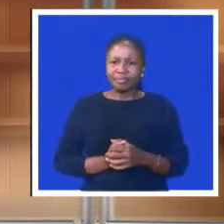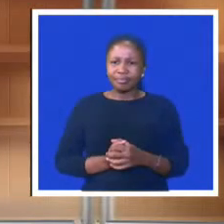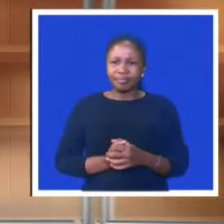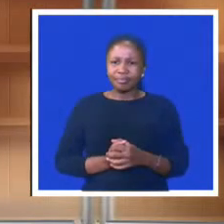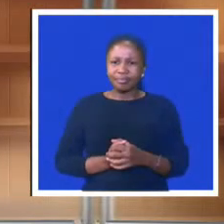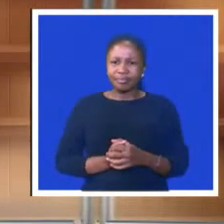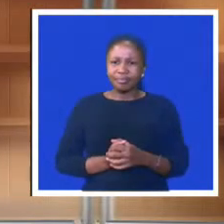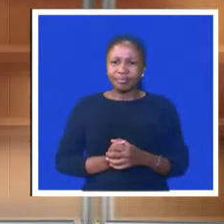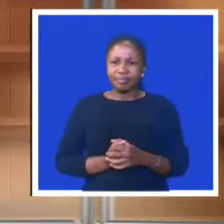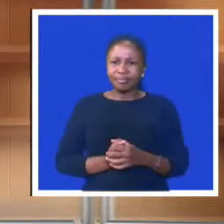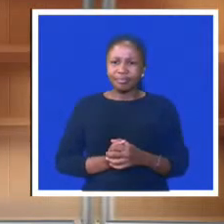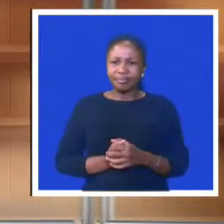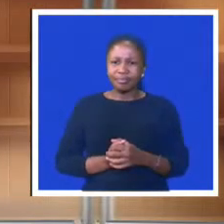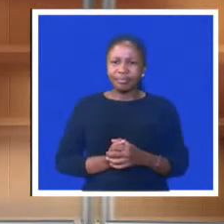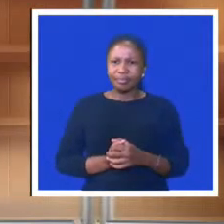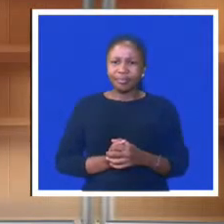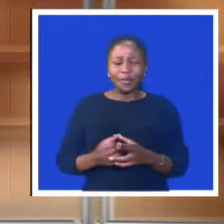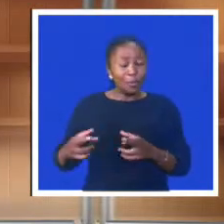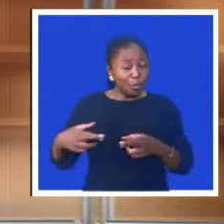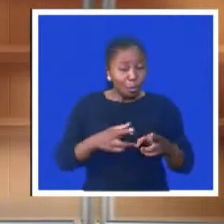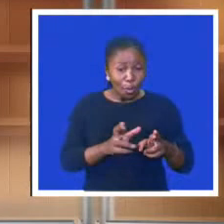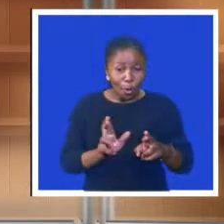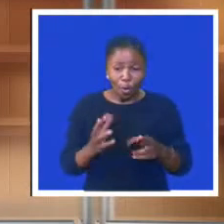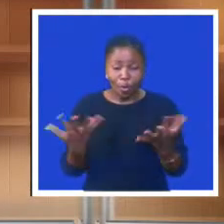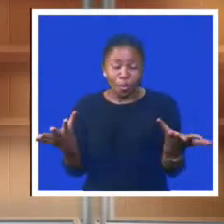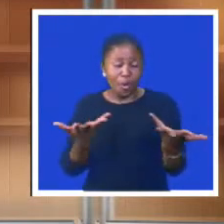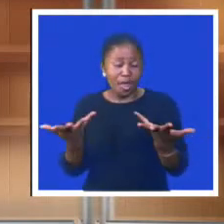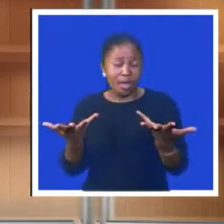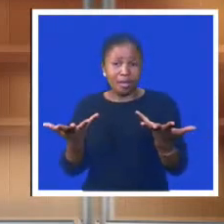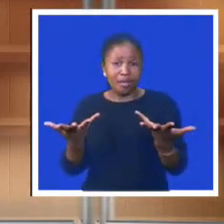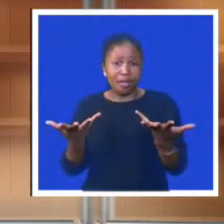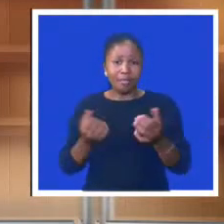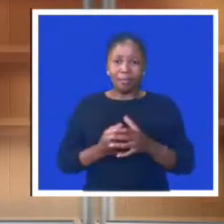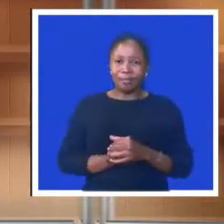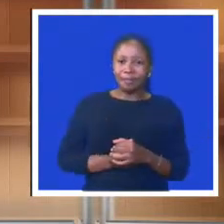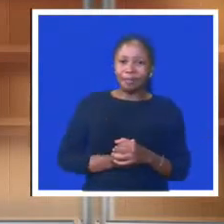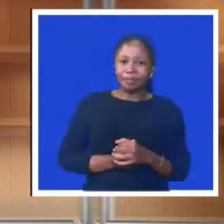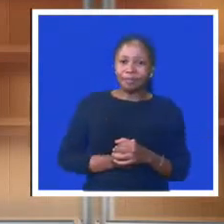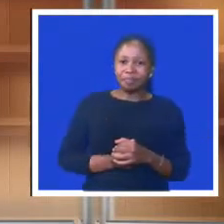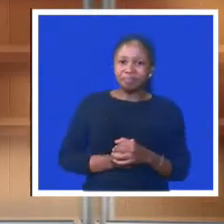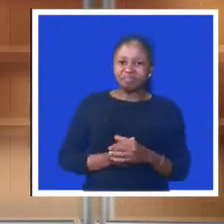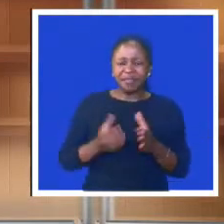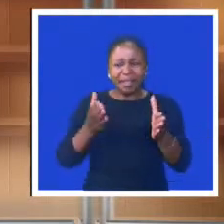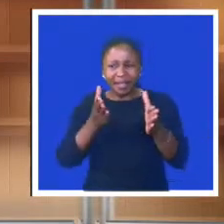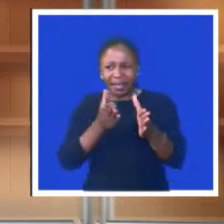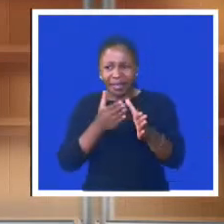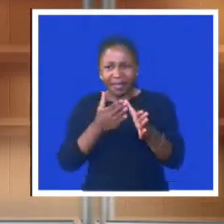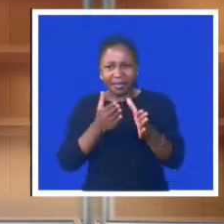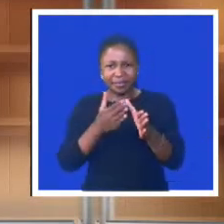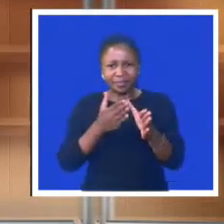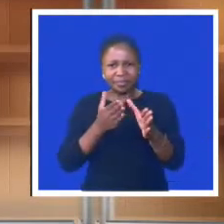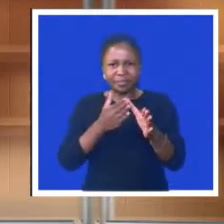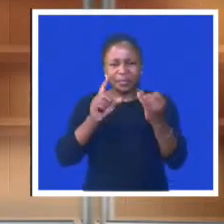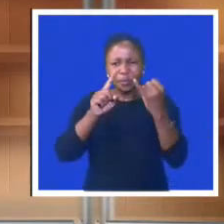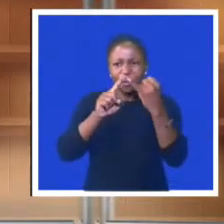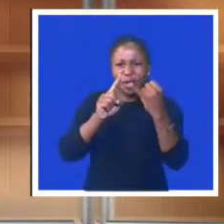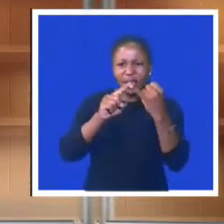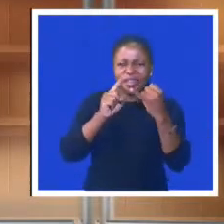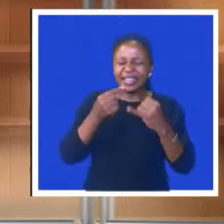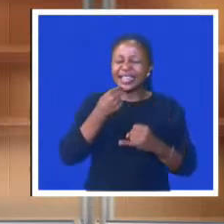Good. One may say, the road is in the